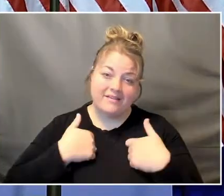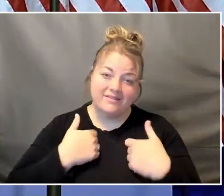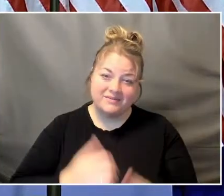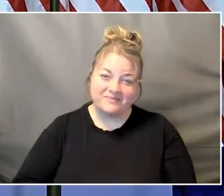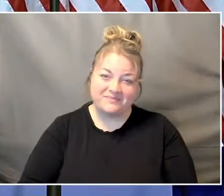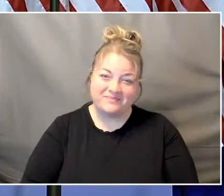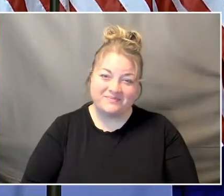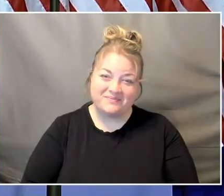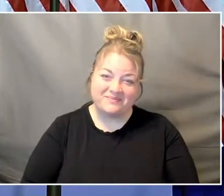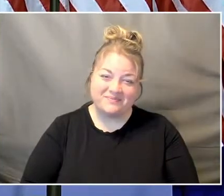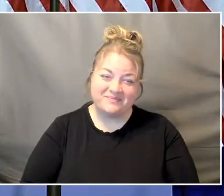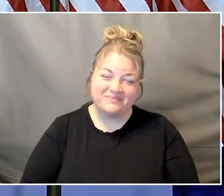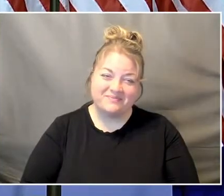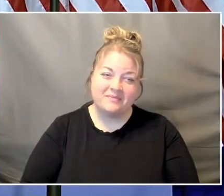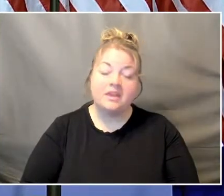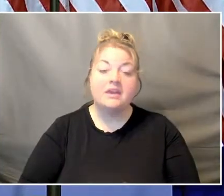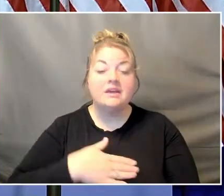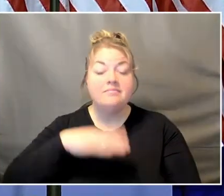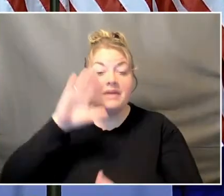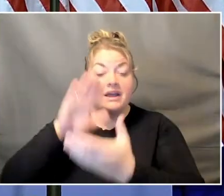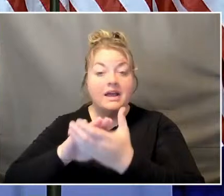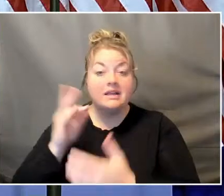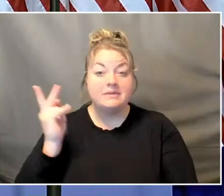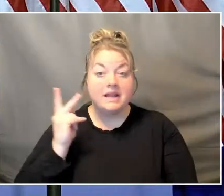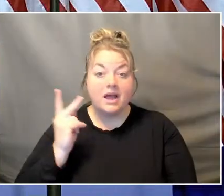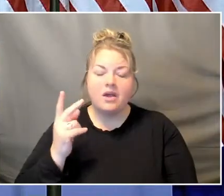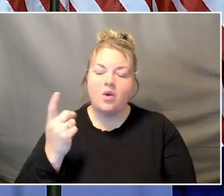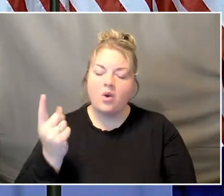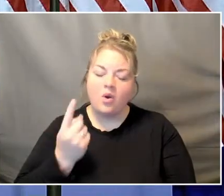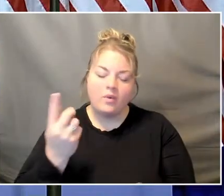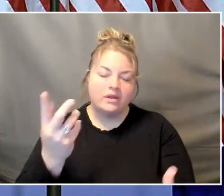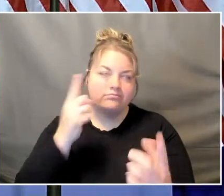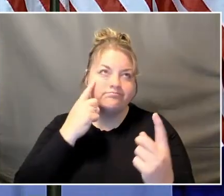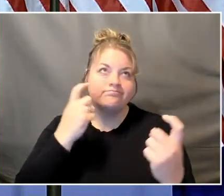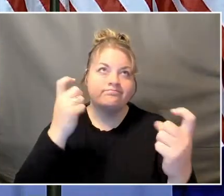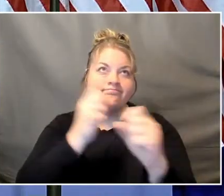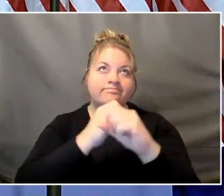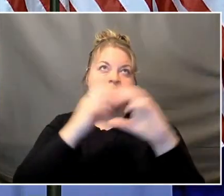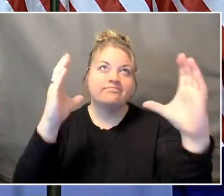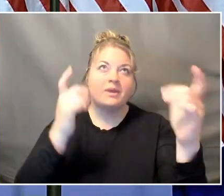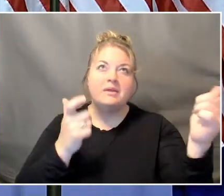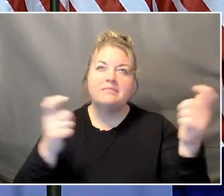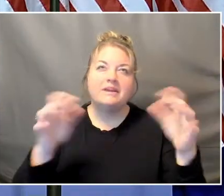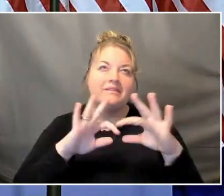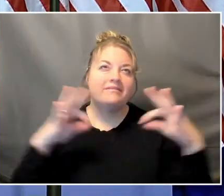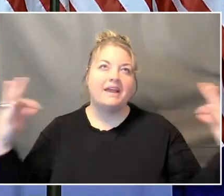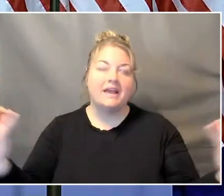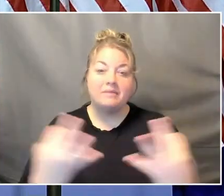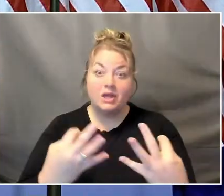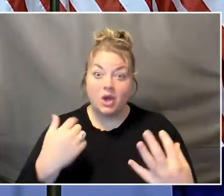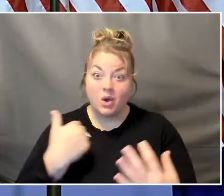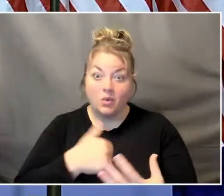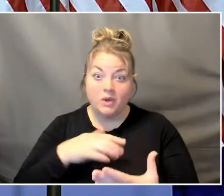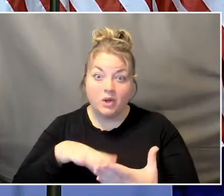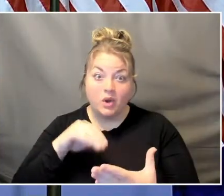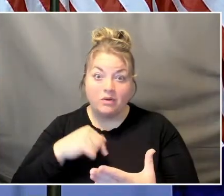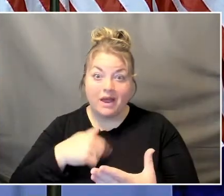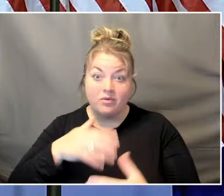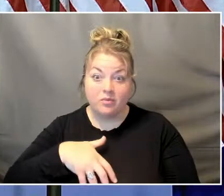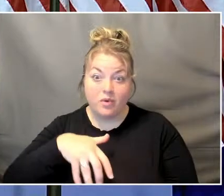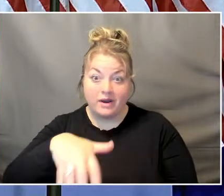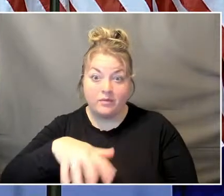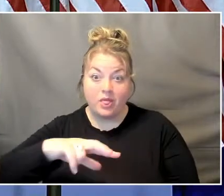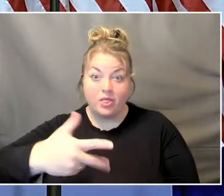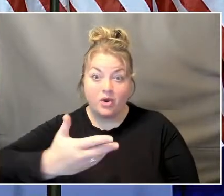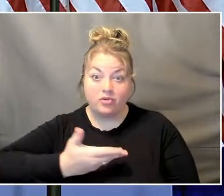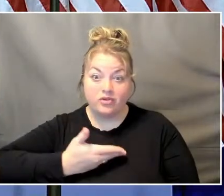Thank you. My husband and I always wanted a big family, so when we learned I was pregnant with our third child in August, we were